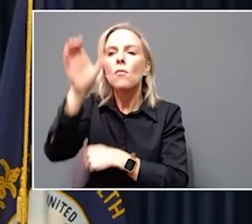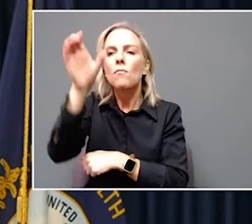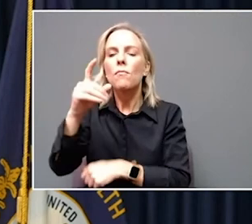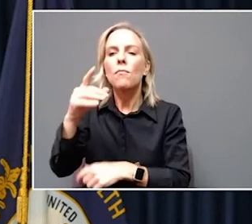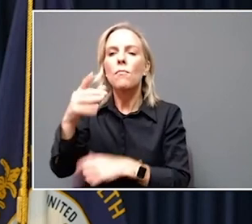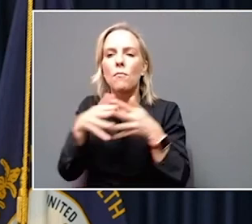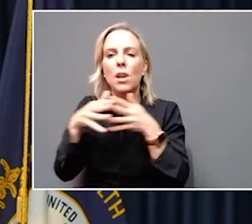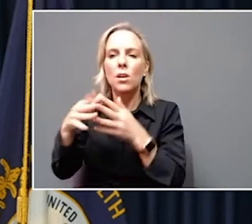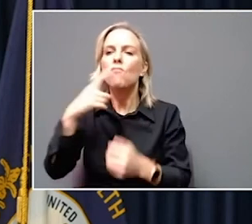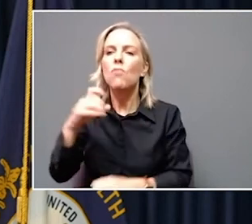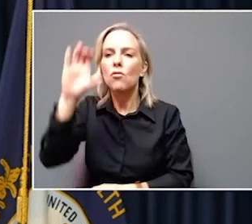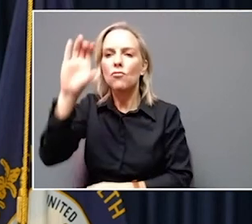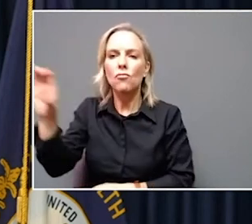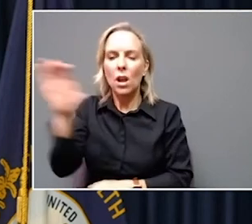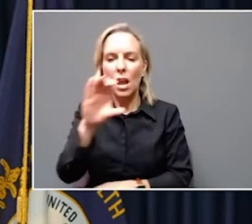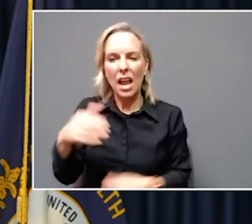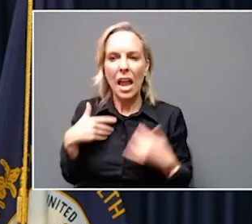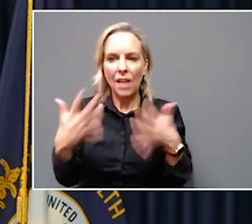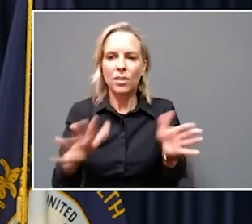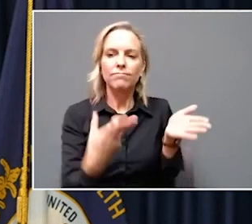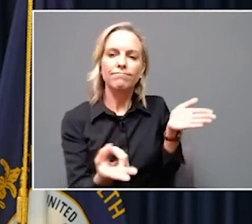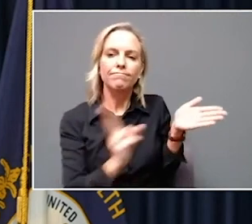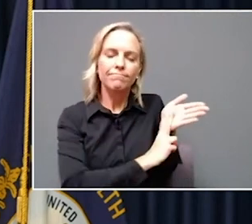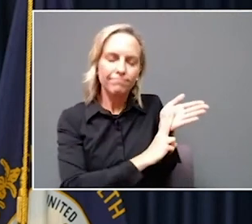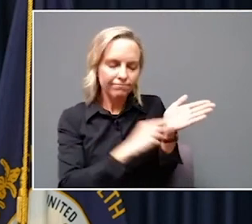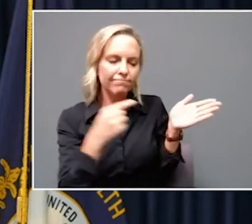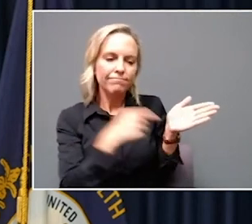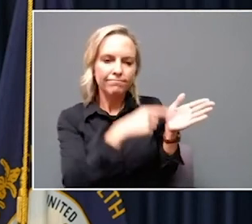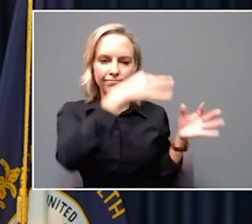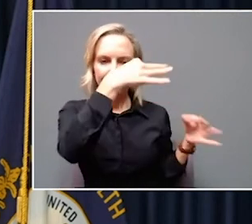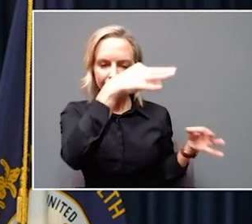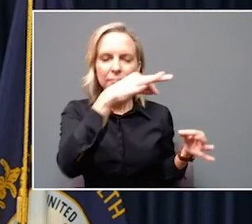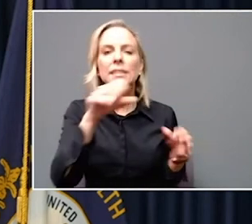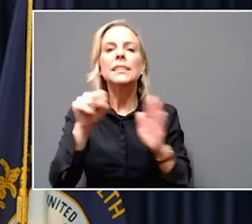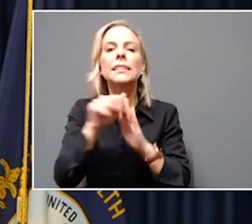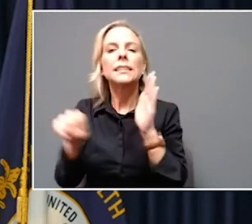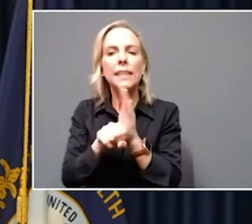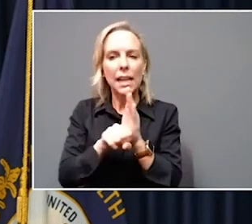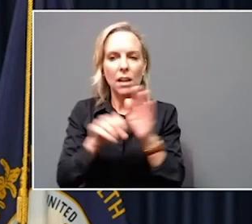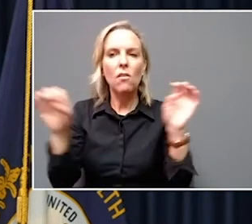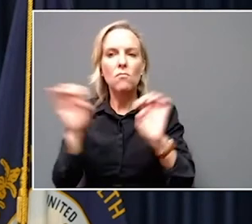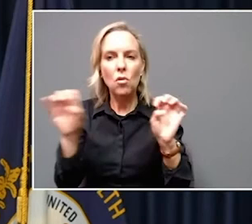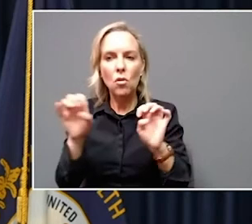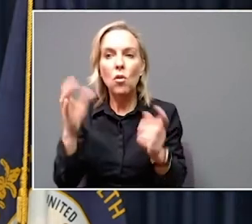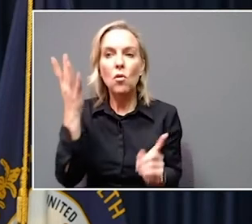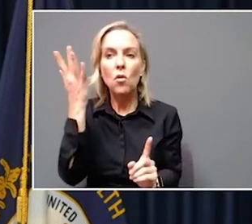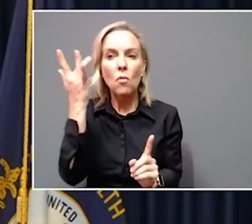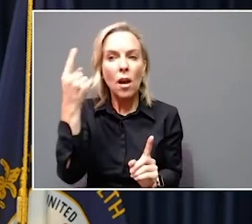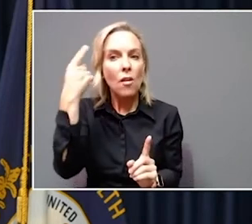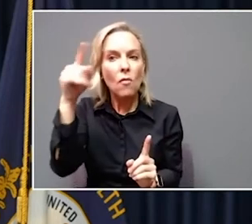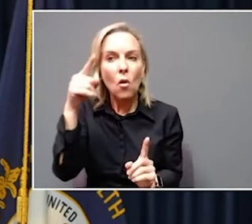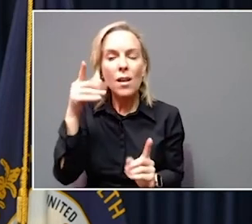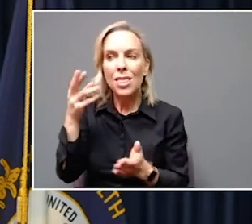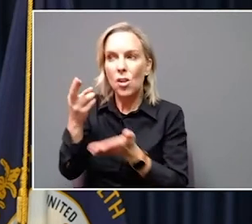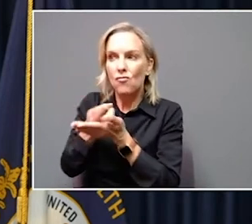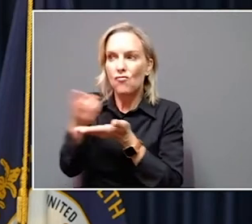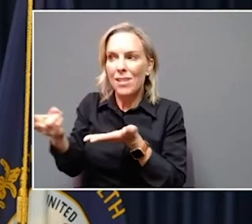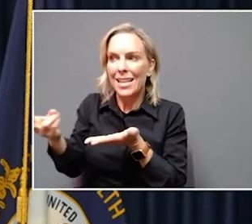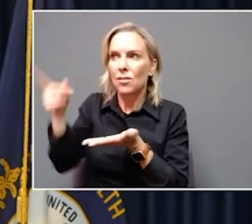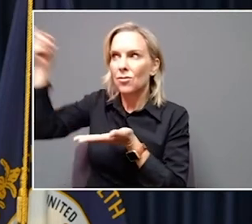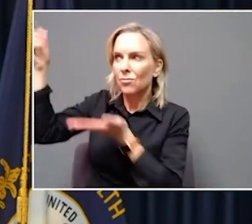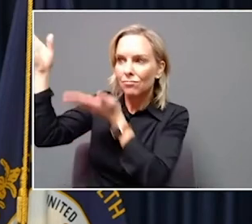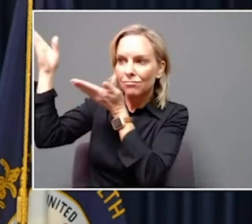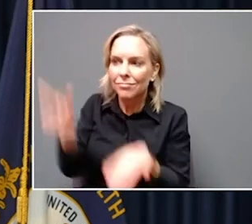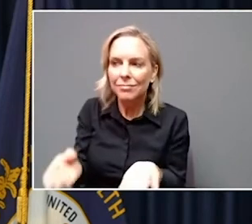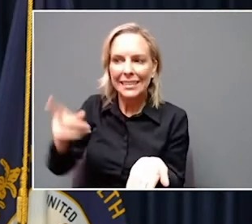signed a state of emergency that will unlock the resources needed and also tell the people